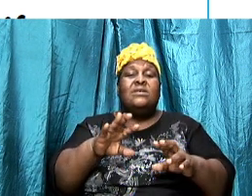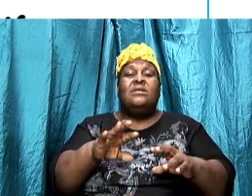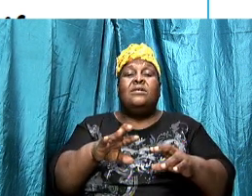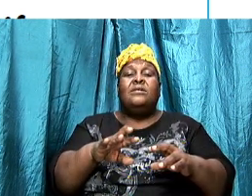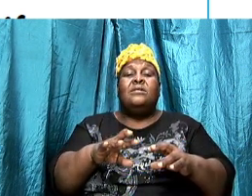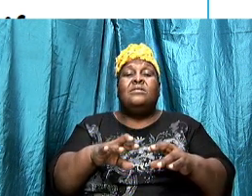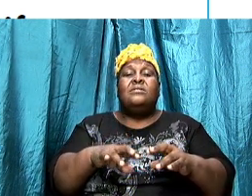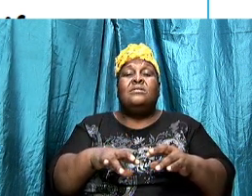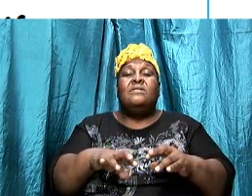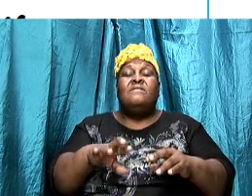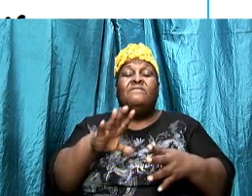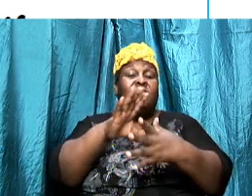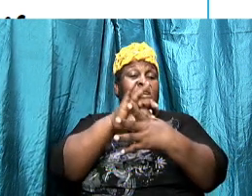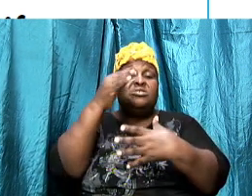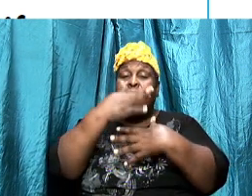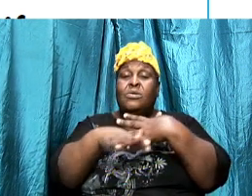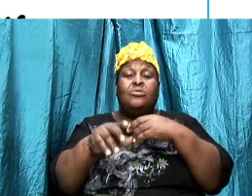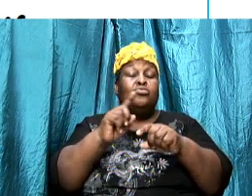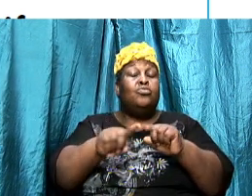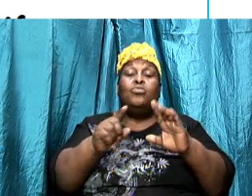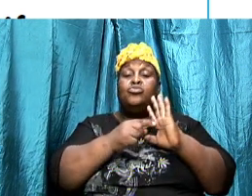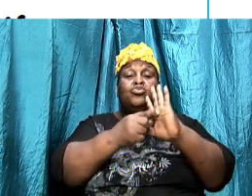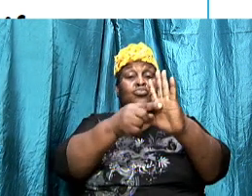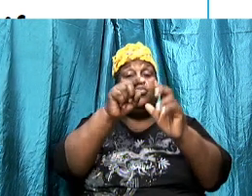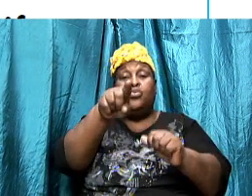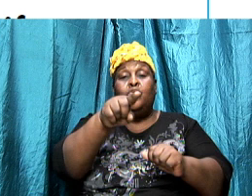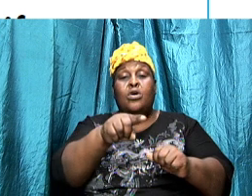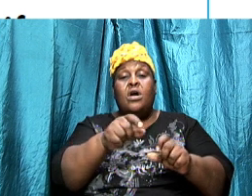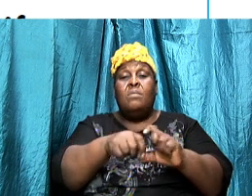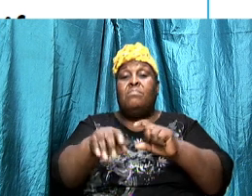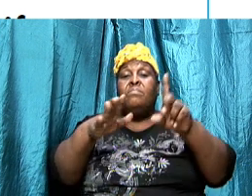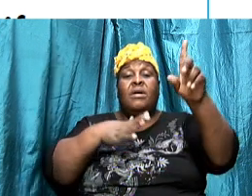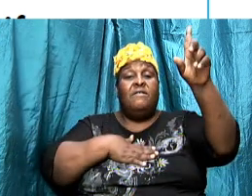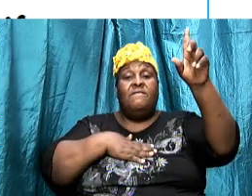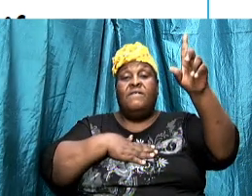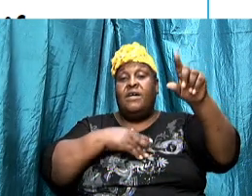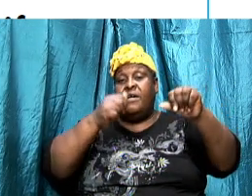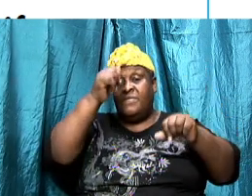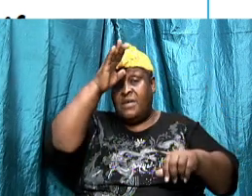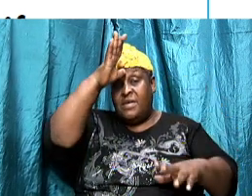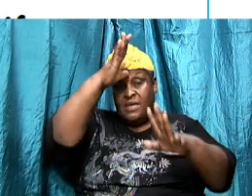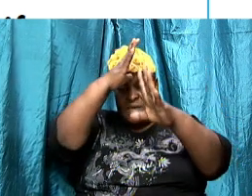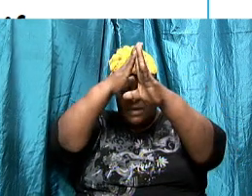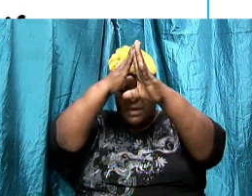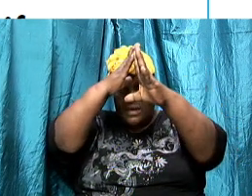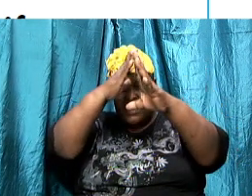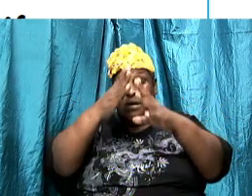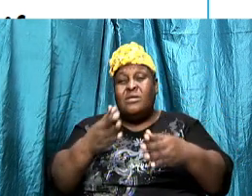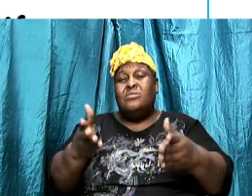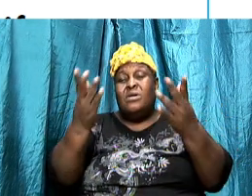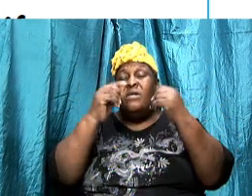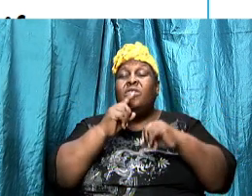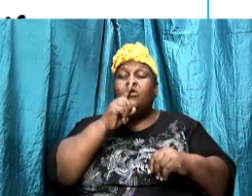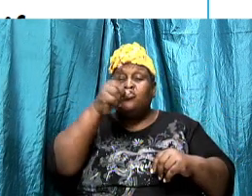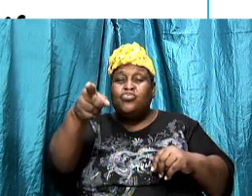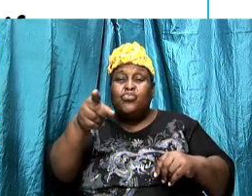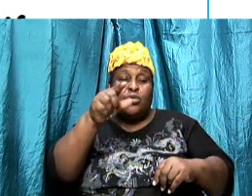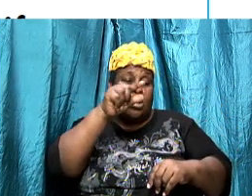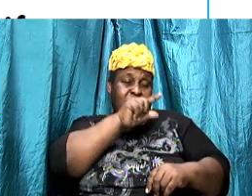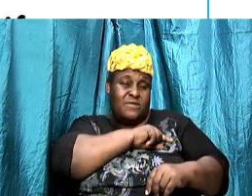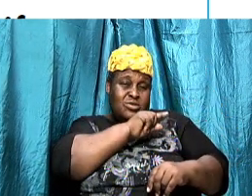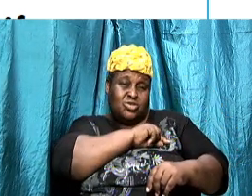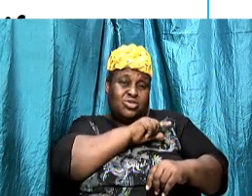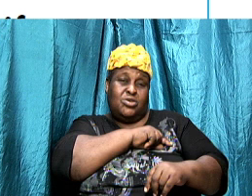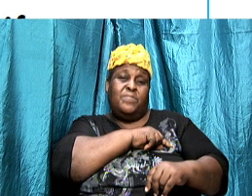not revealed this unto you, but thy Father. And so it comes back down to that. You know, to really have that true conviction about